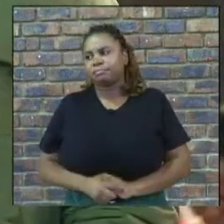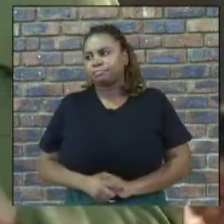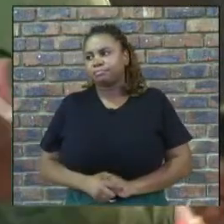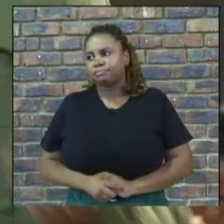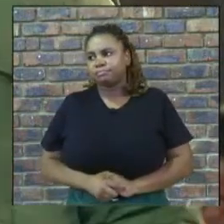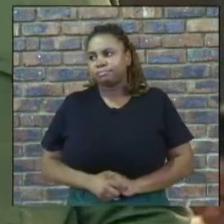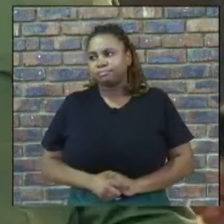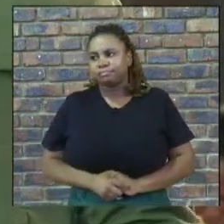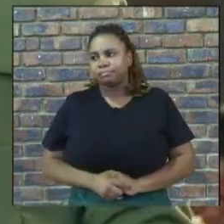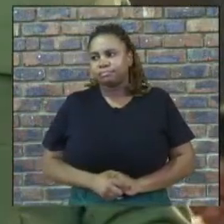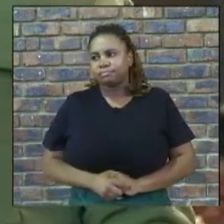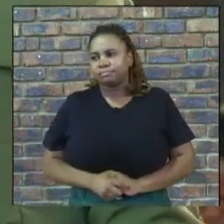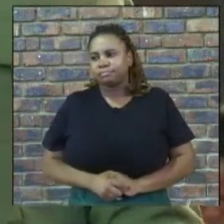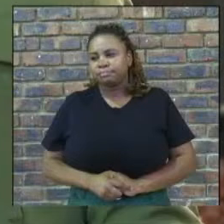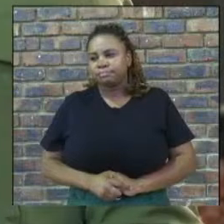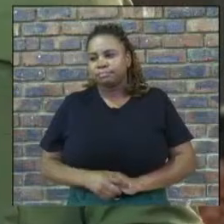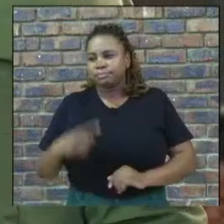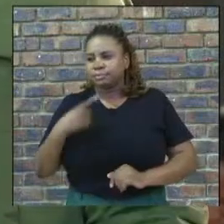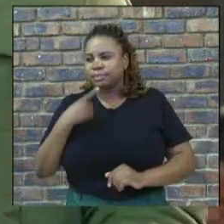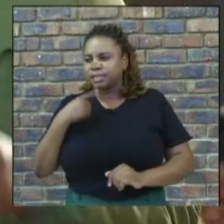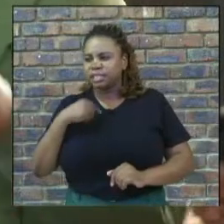it's not xenophobia.